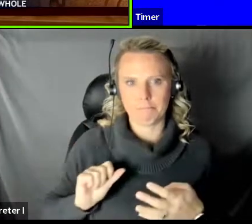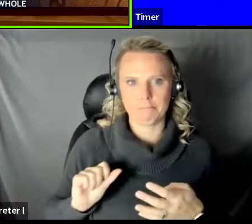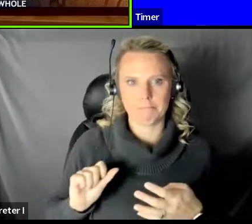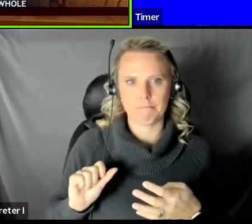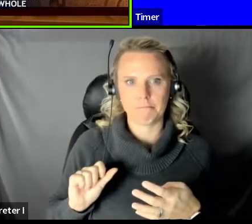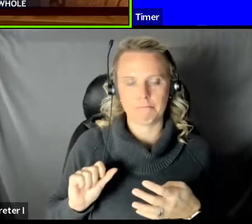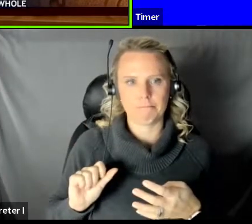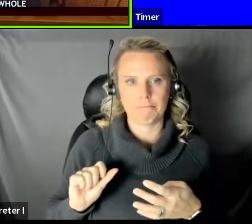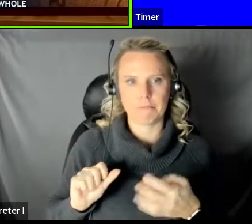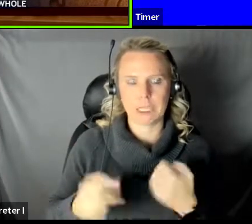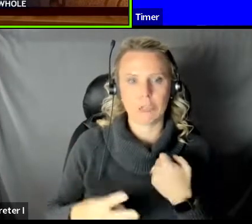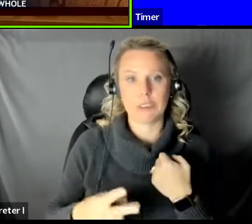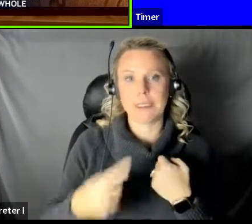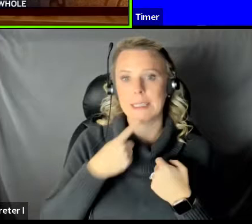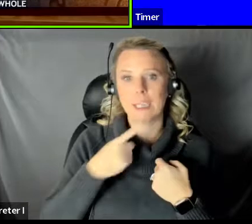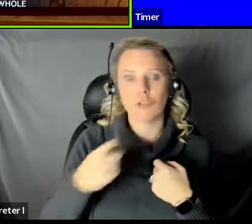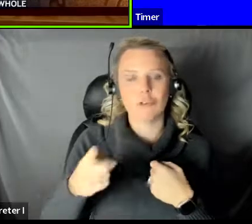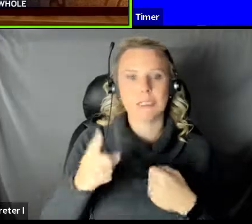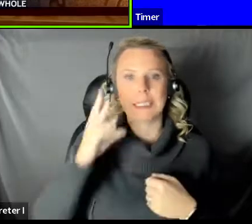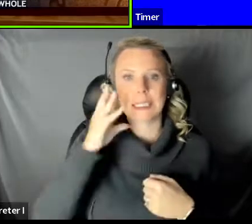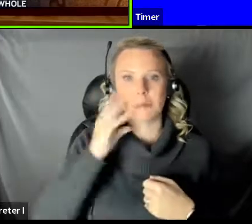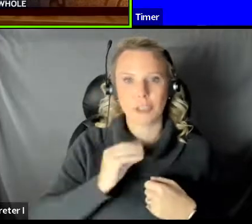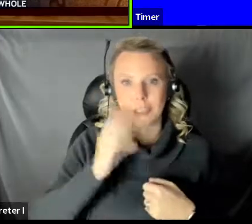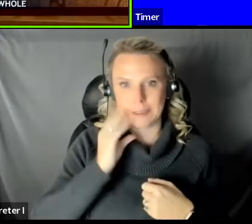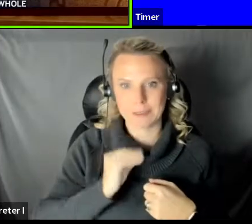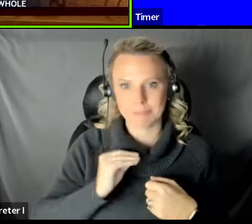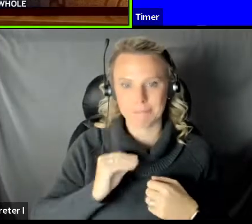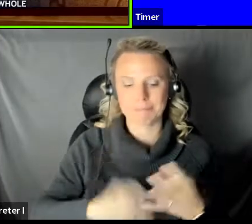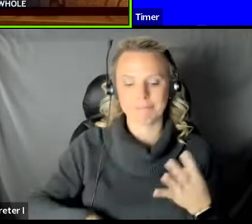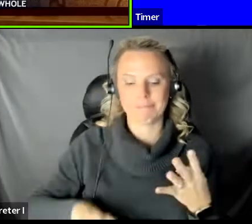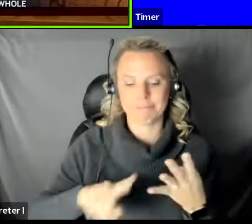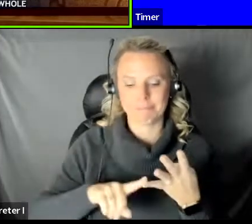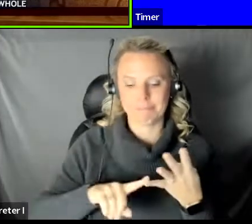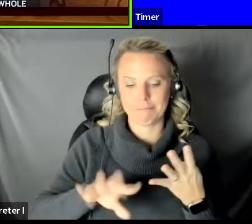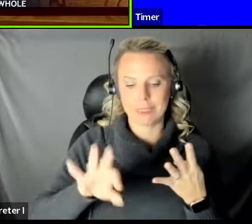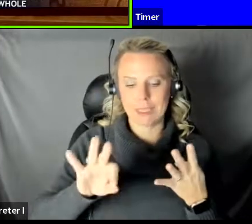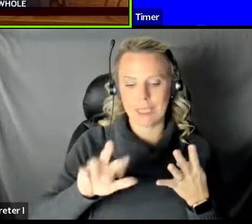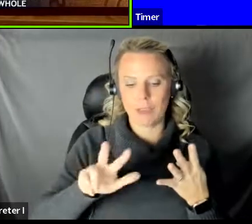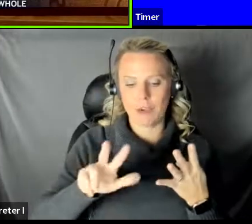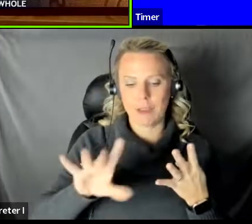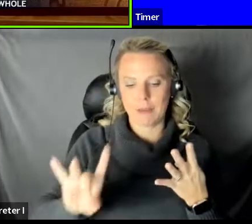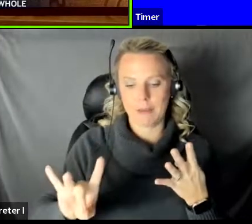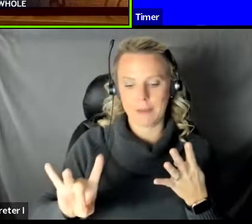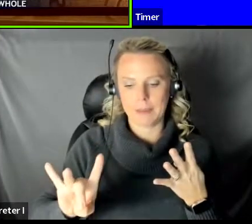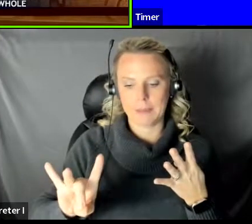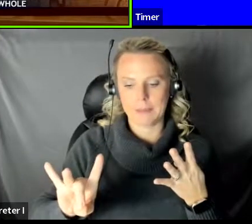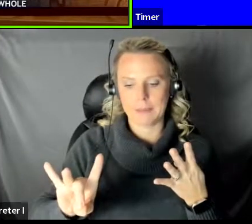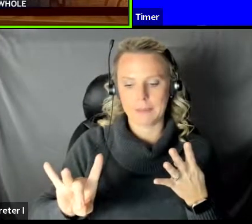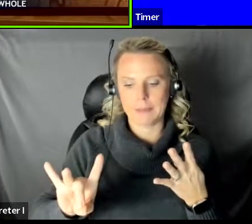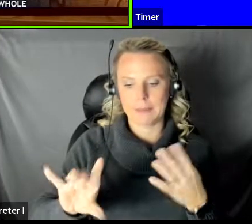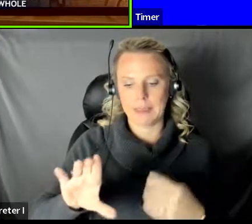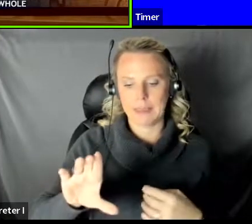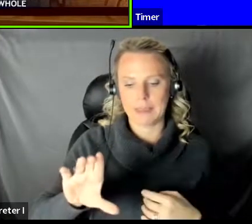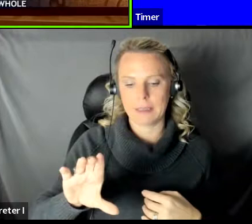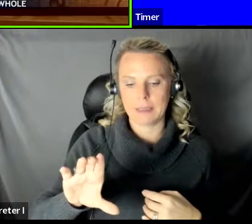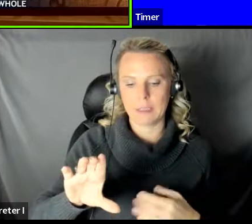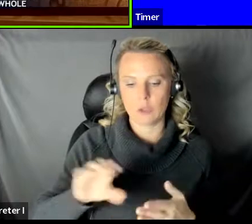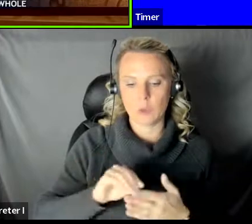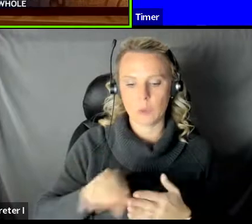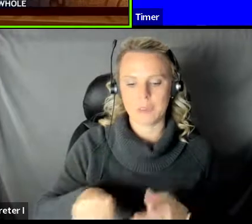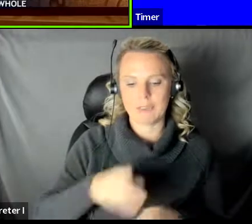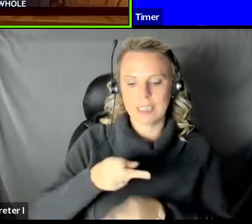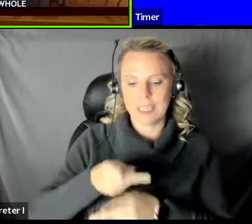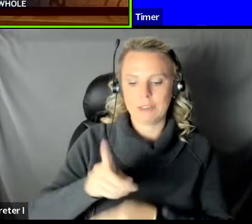I'll just say that she is experienced. And PR 24-938, the students in the care of DC